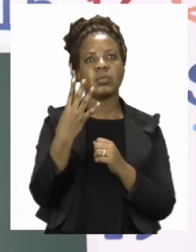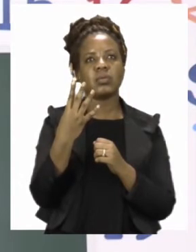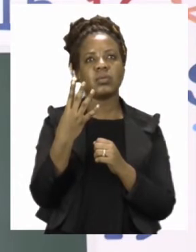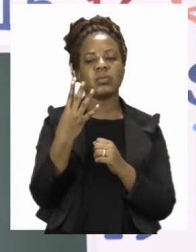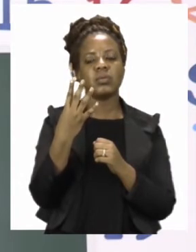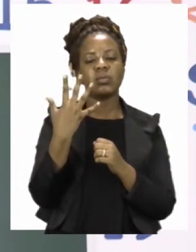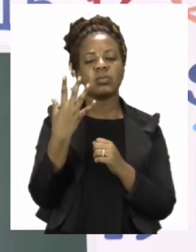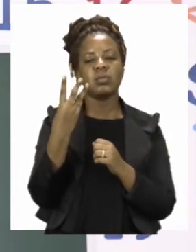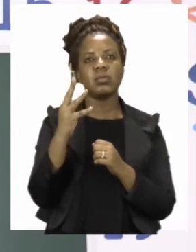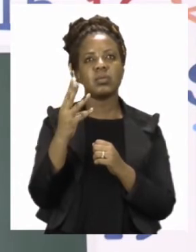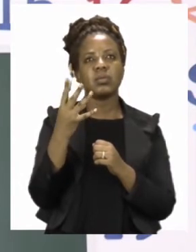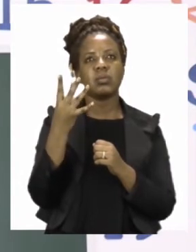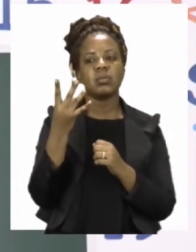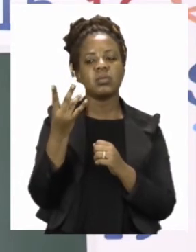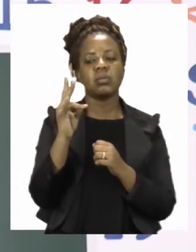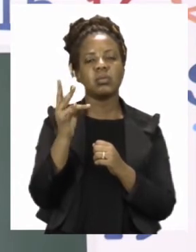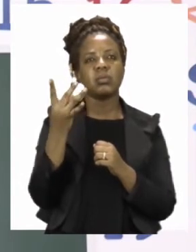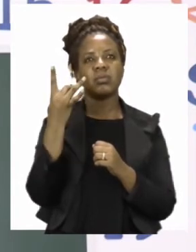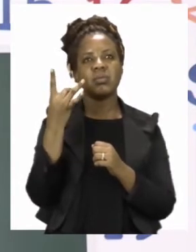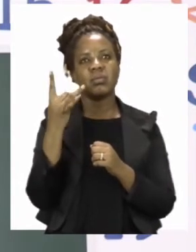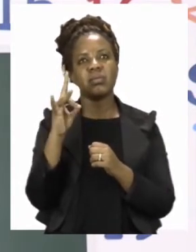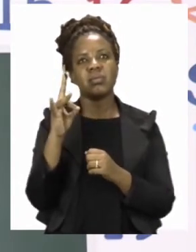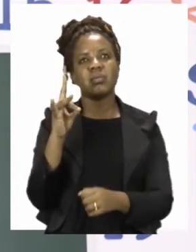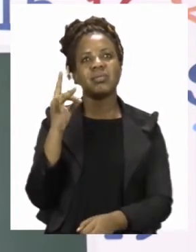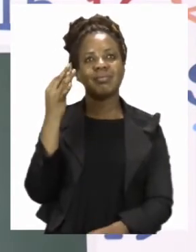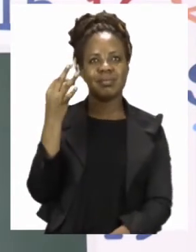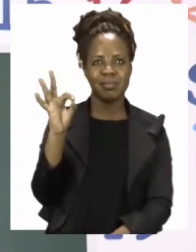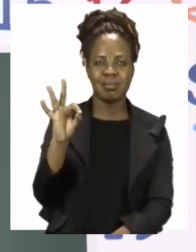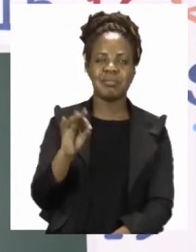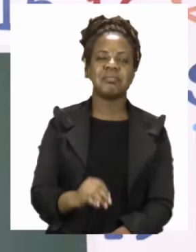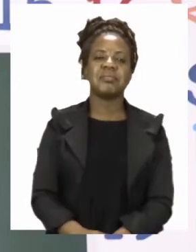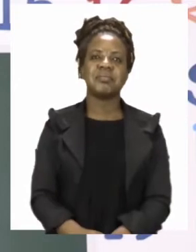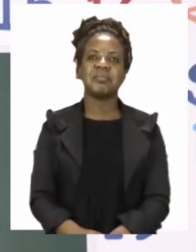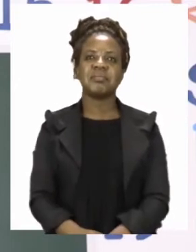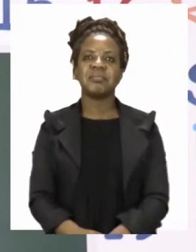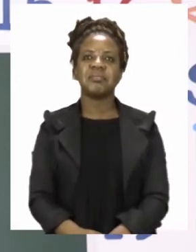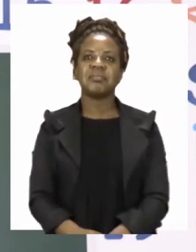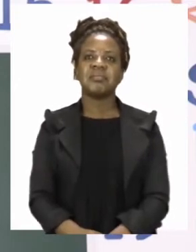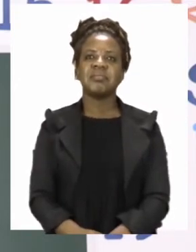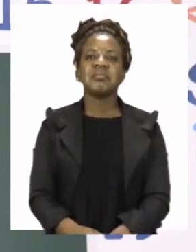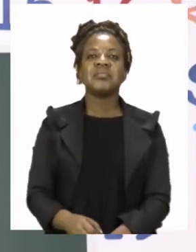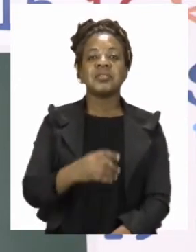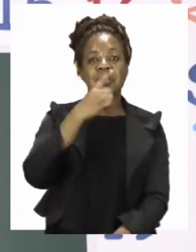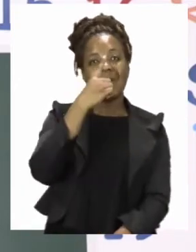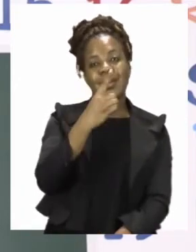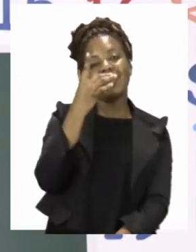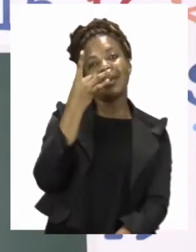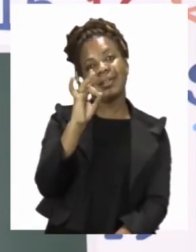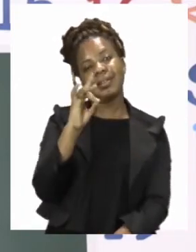11, 10, 9, and we're there. We